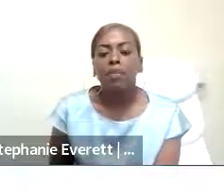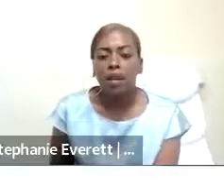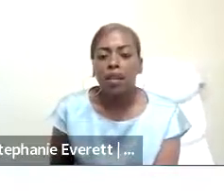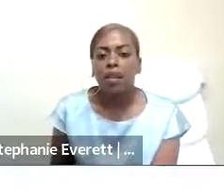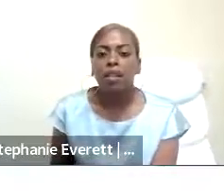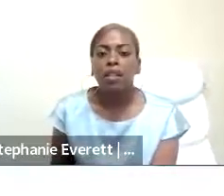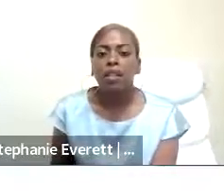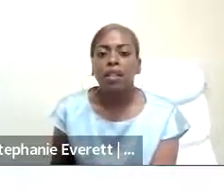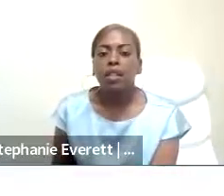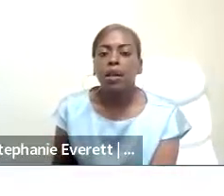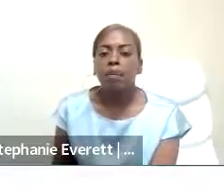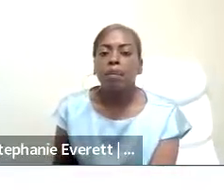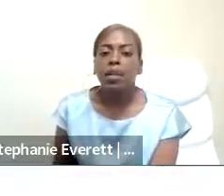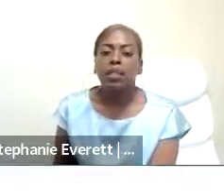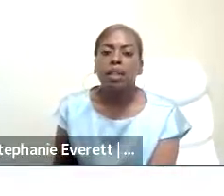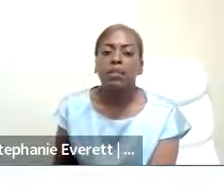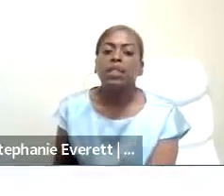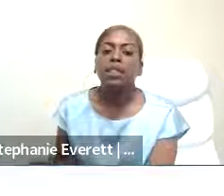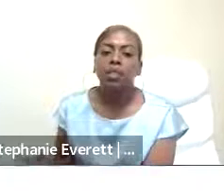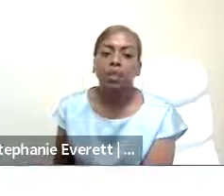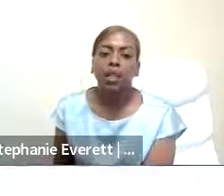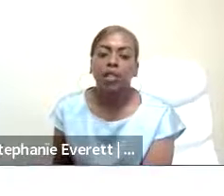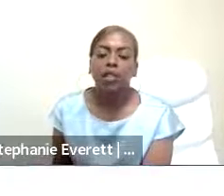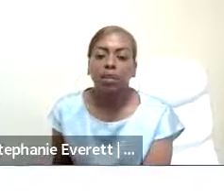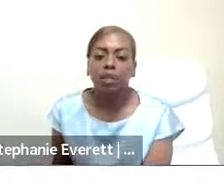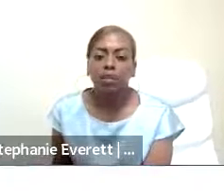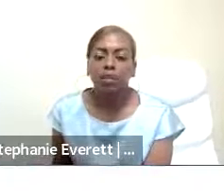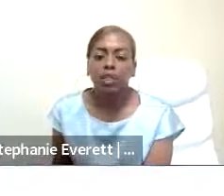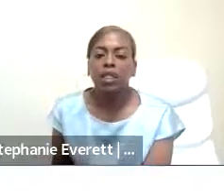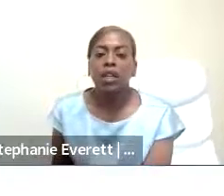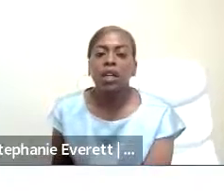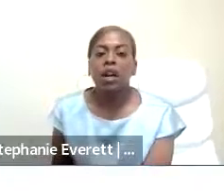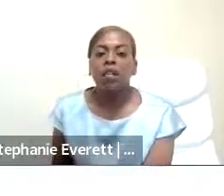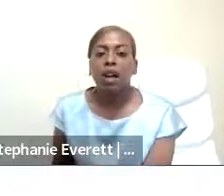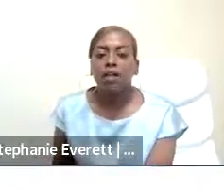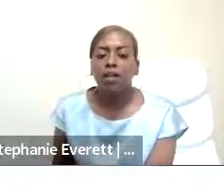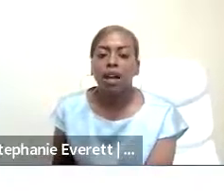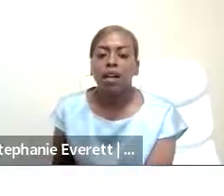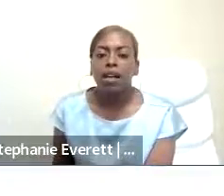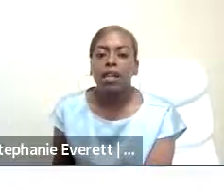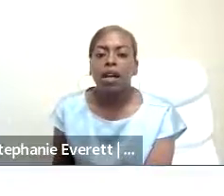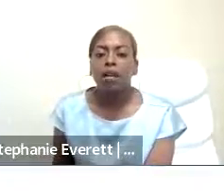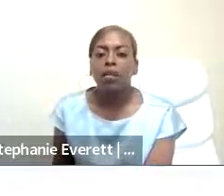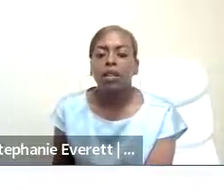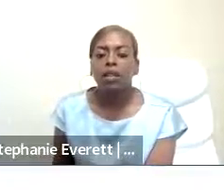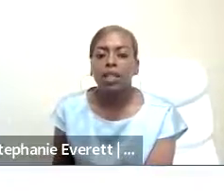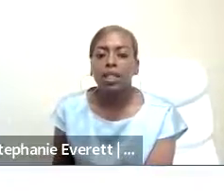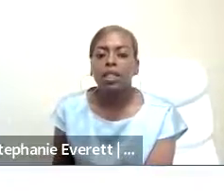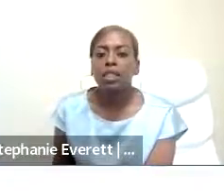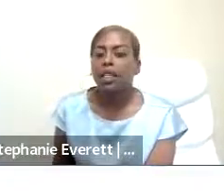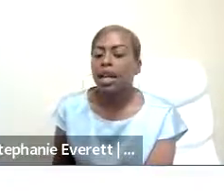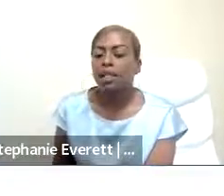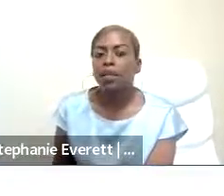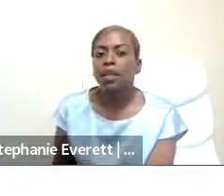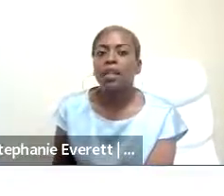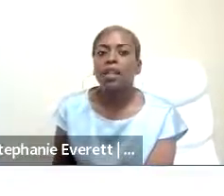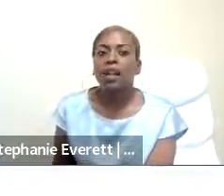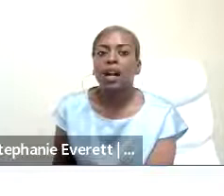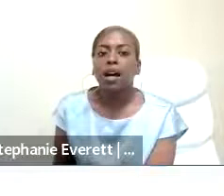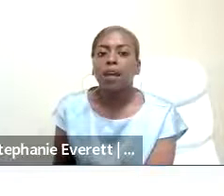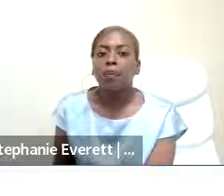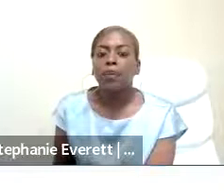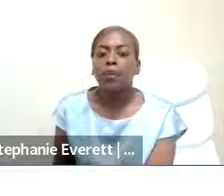Last month, the mayor's office did put out a job description around that. There is and has